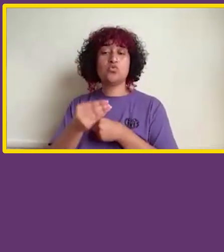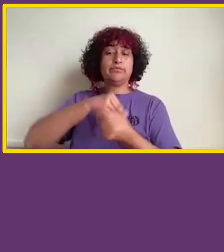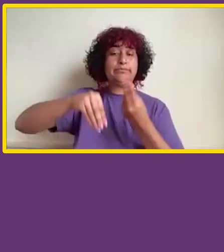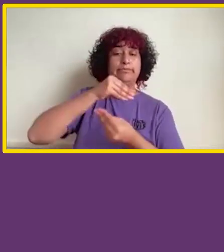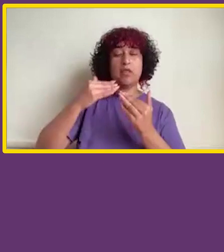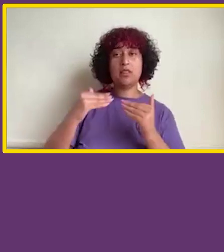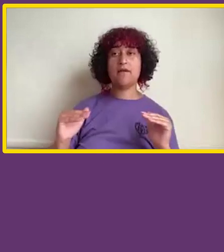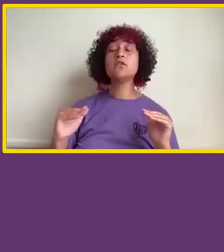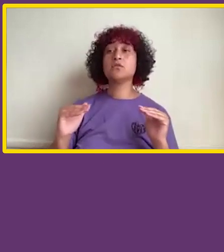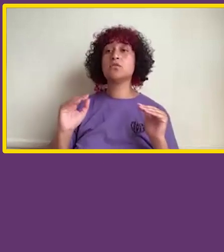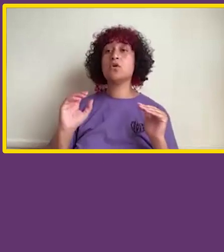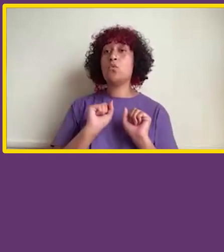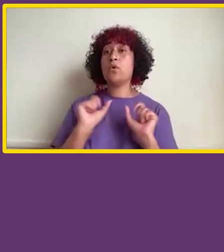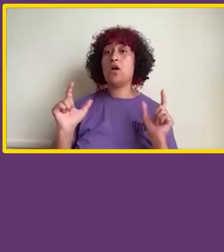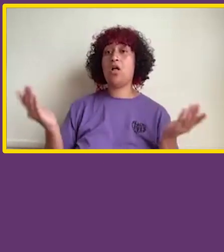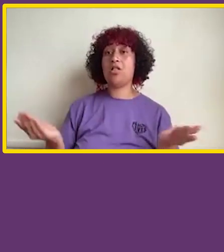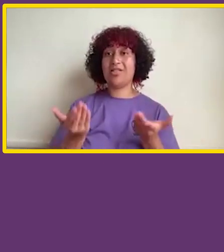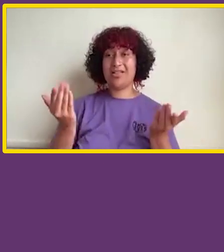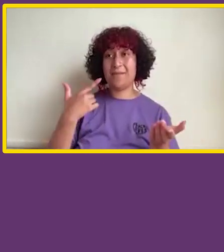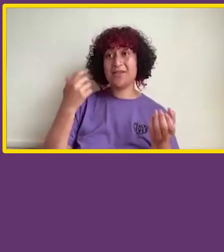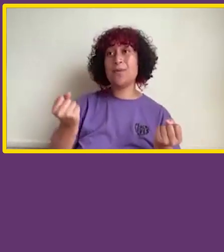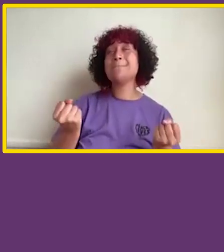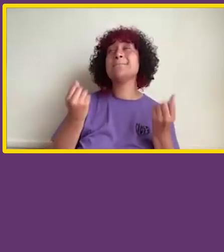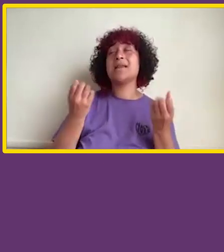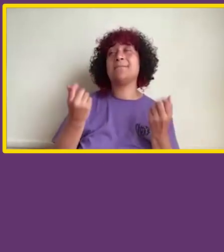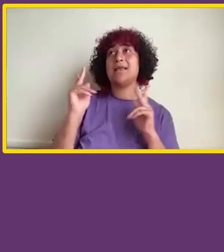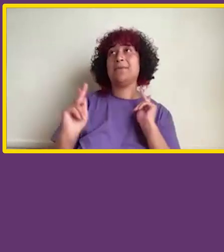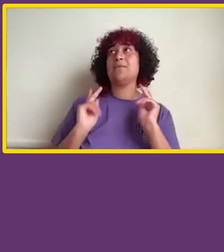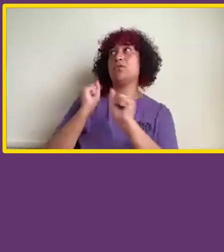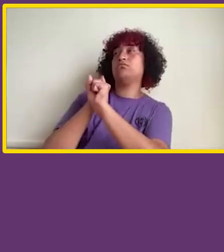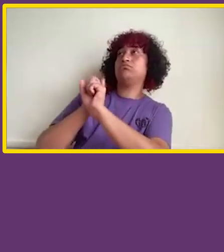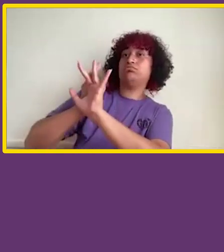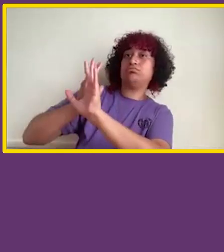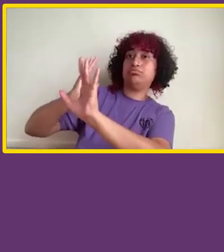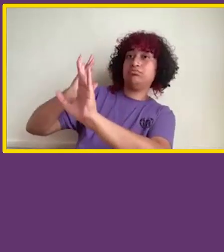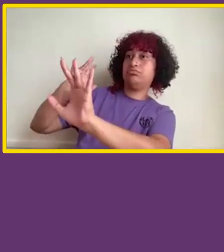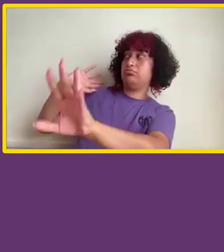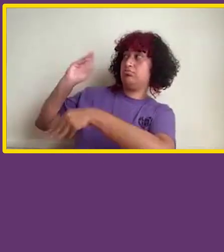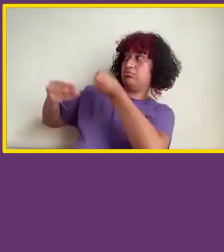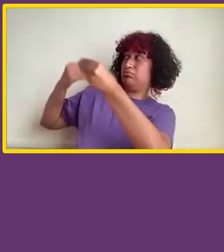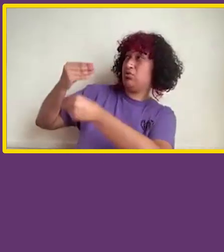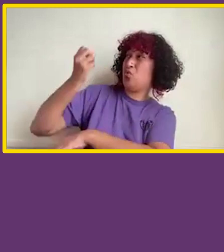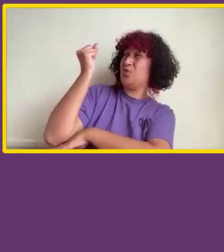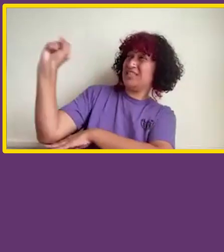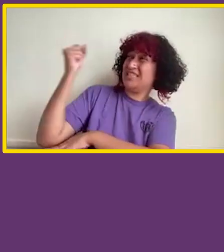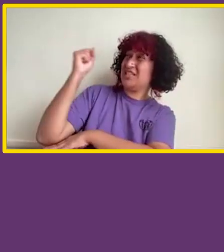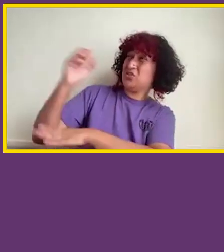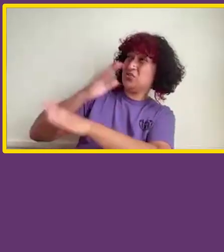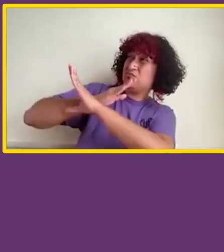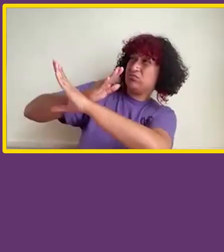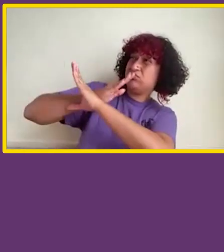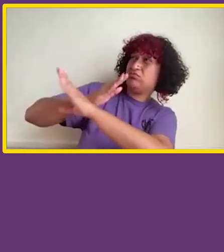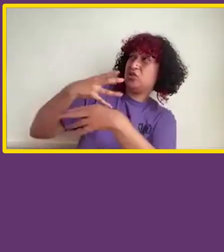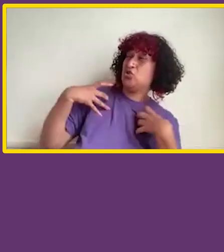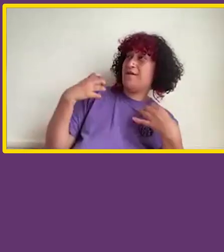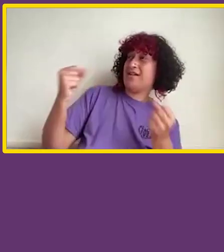So we are all here because there were many, many people before us who persisted, who resisted, who survived to some